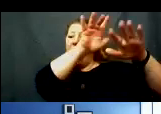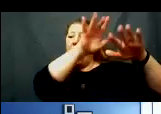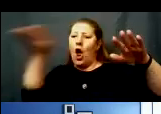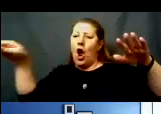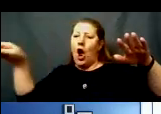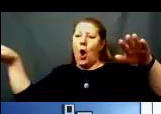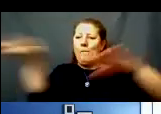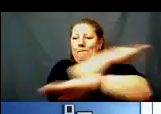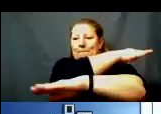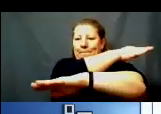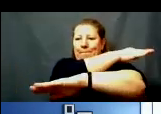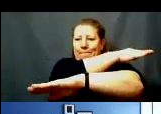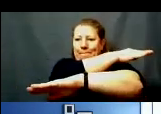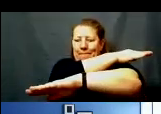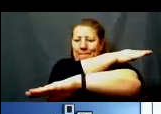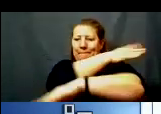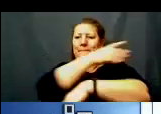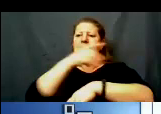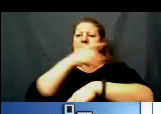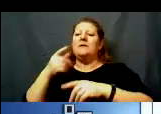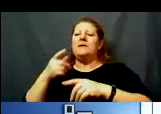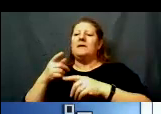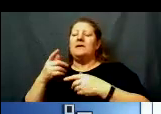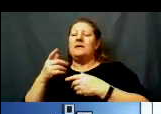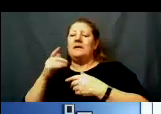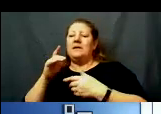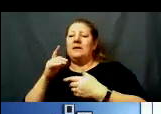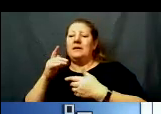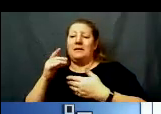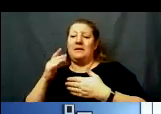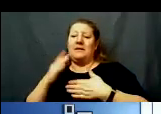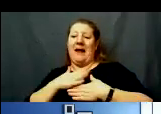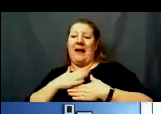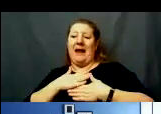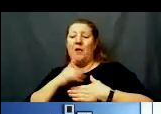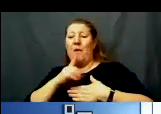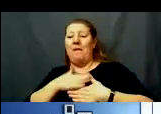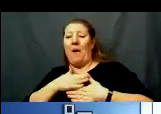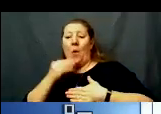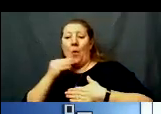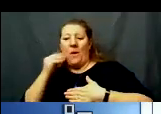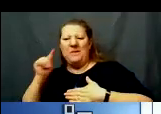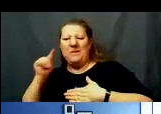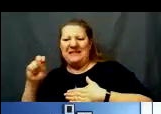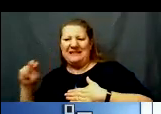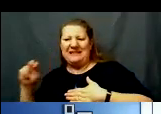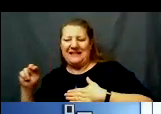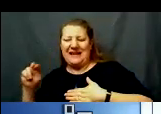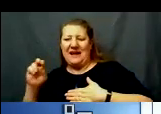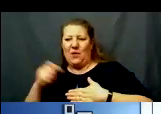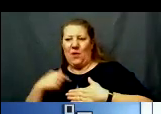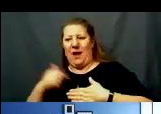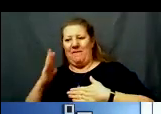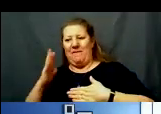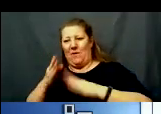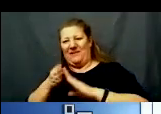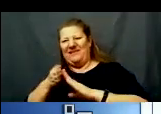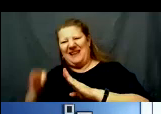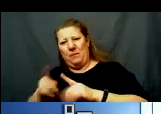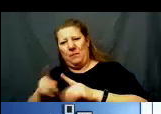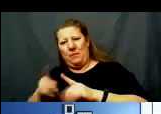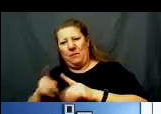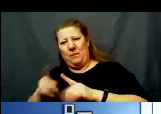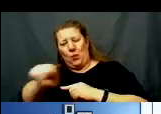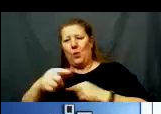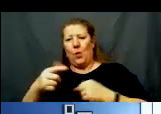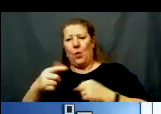something folks in my, you know, from where I'm from, I'm actually from Tennessee, so I was once your neighbor. You know, we're not